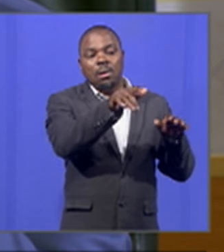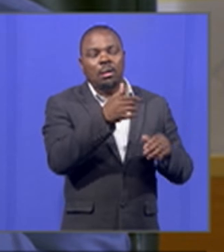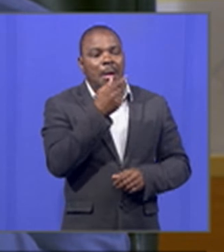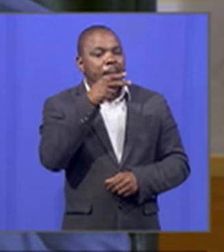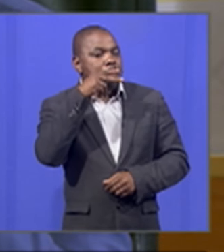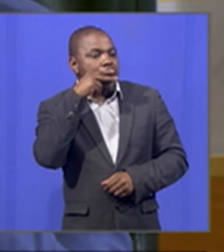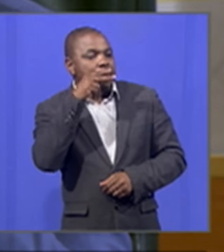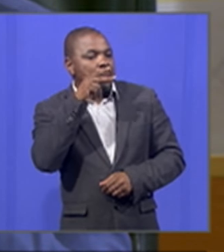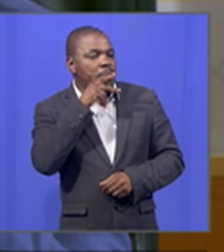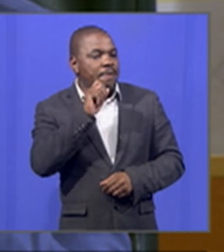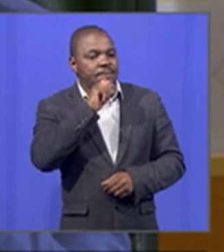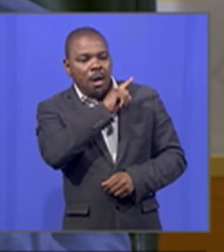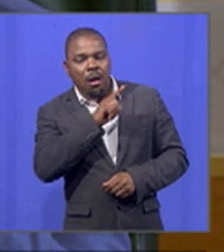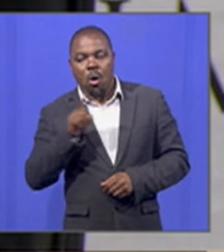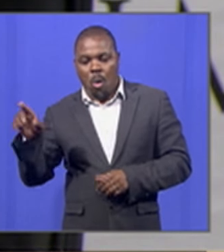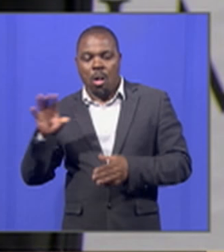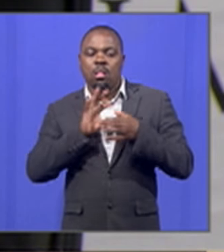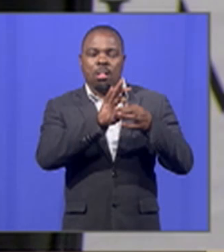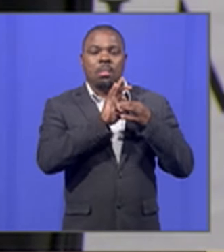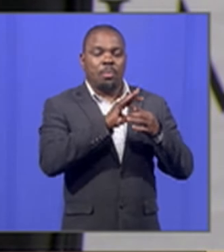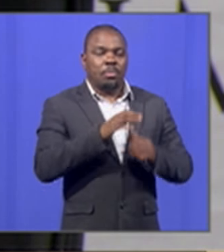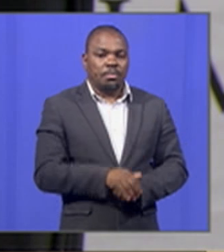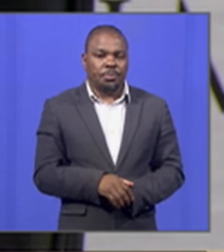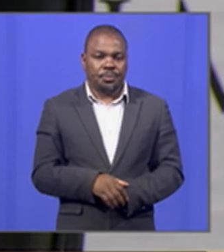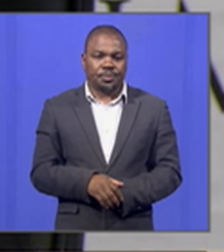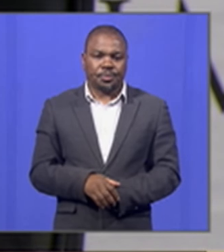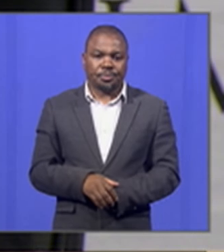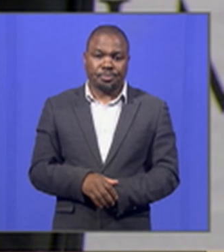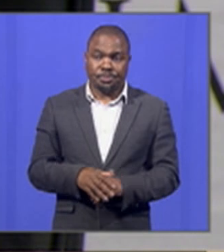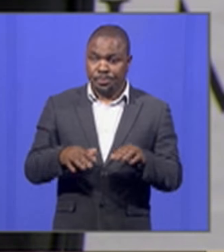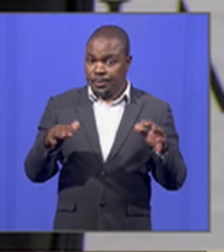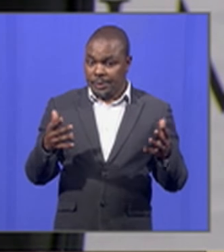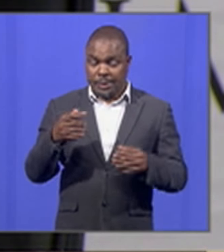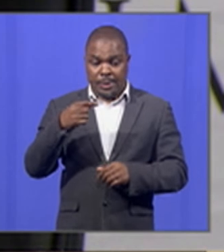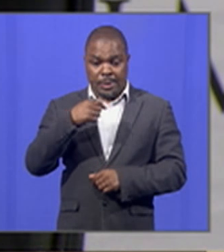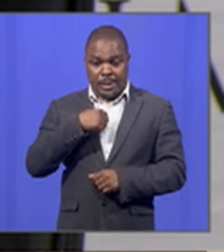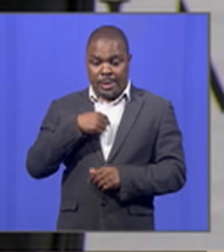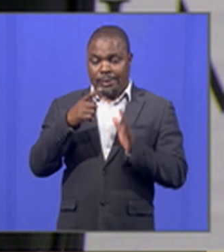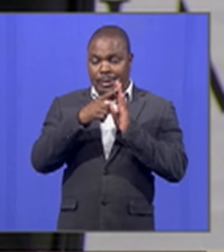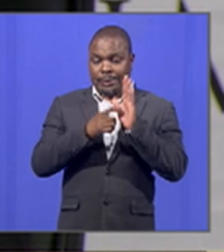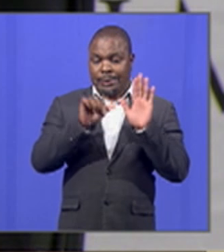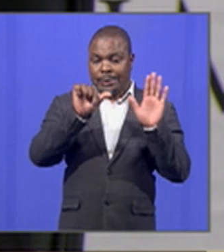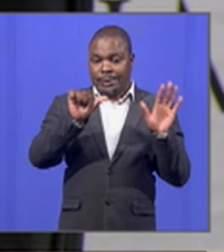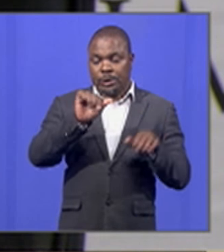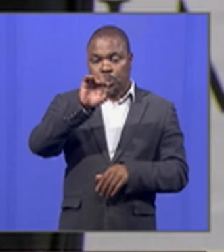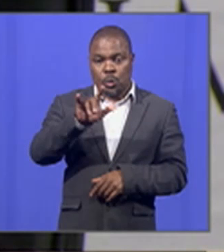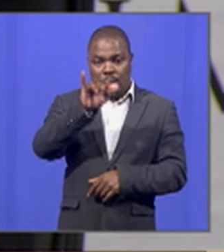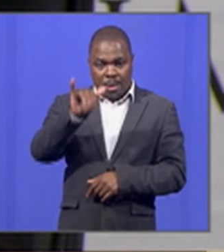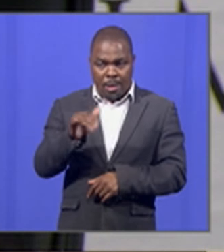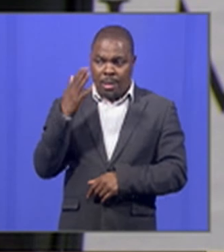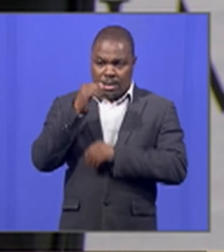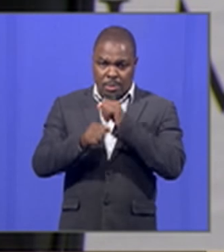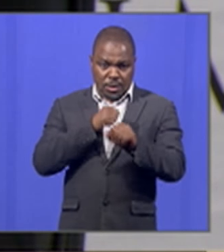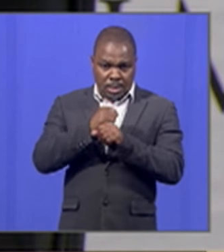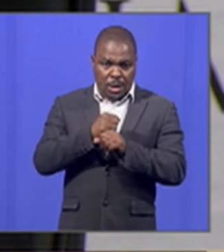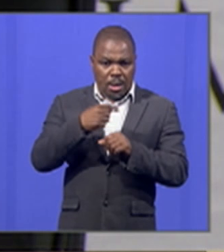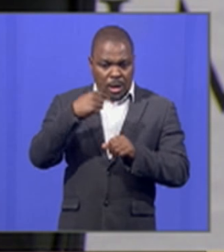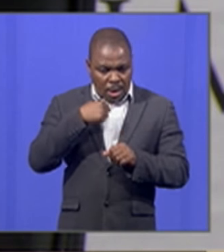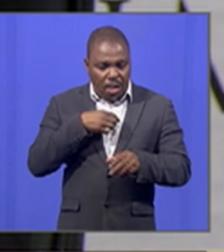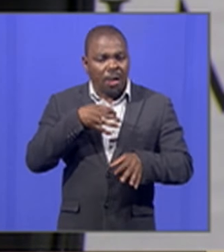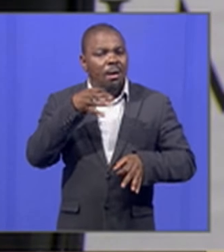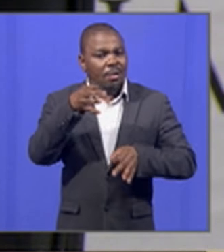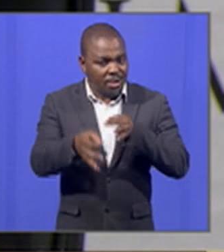disekerete tšeo di sego molaong. Suddenly thrust into the public eye on the 6th of July last year, I will be later